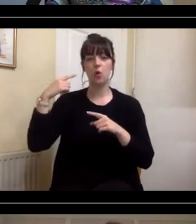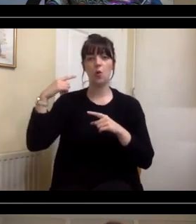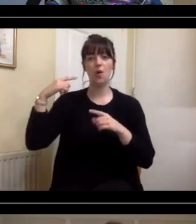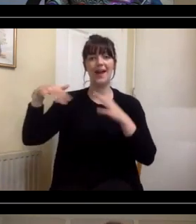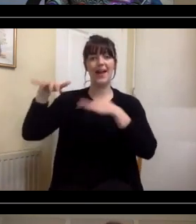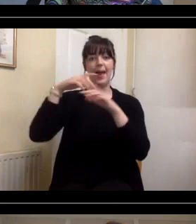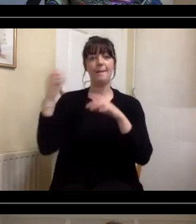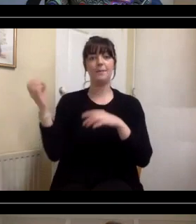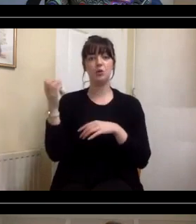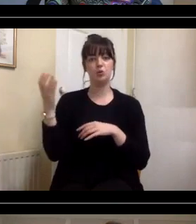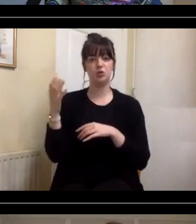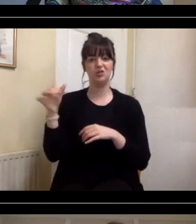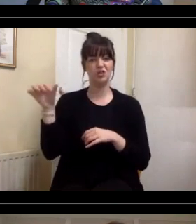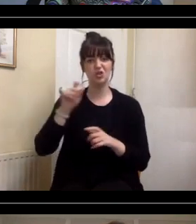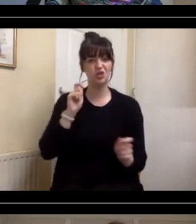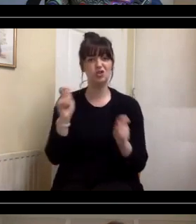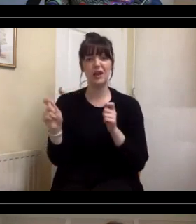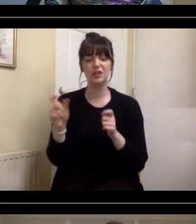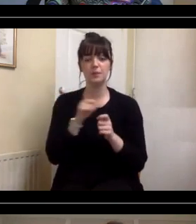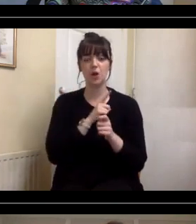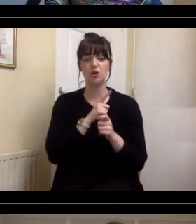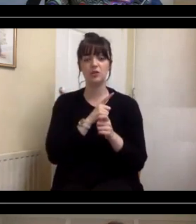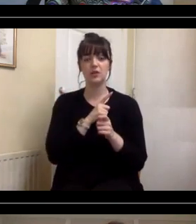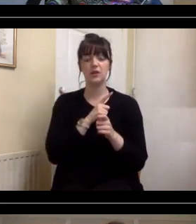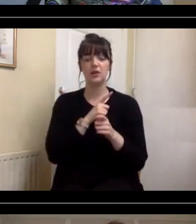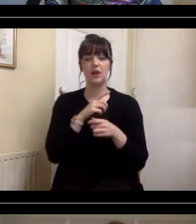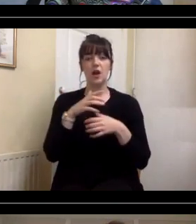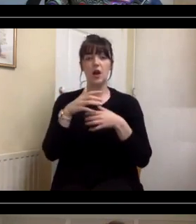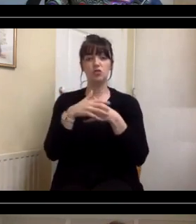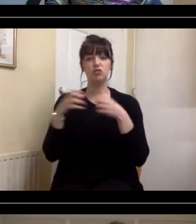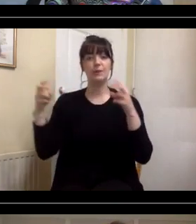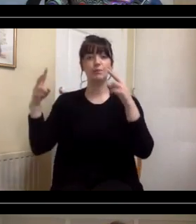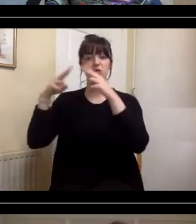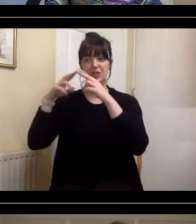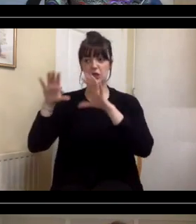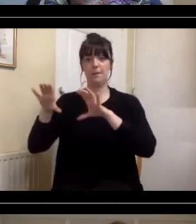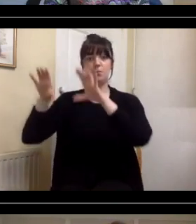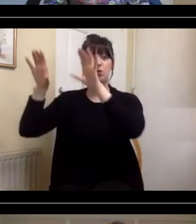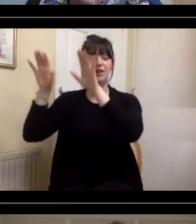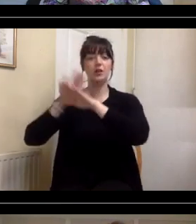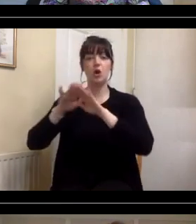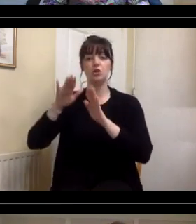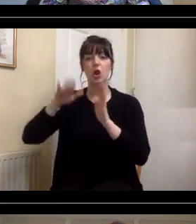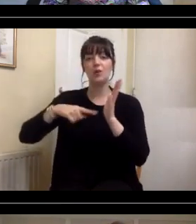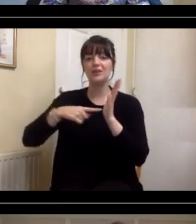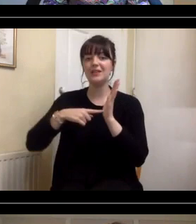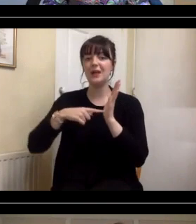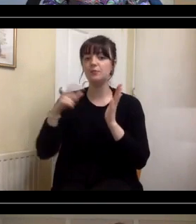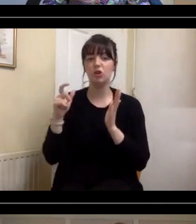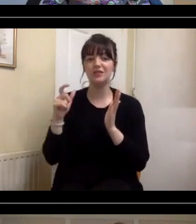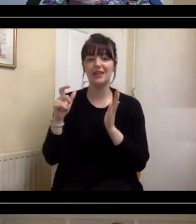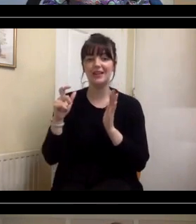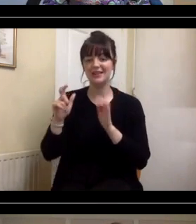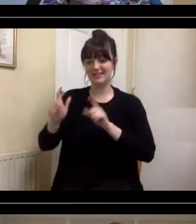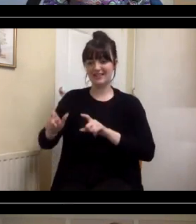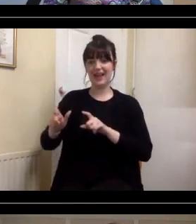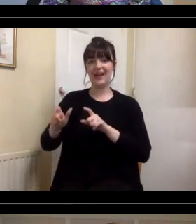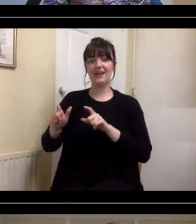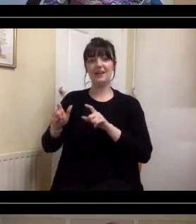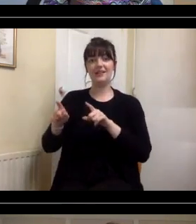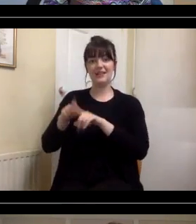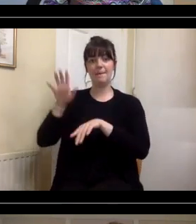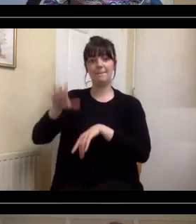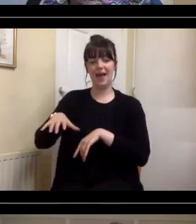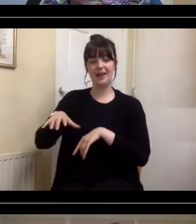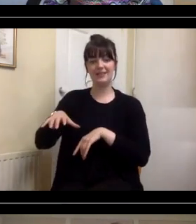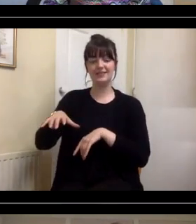that, because it's the green bridge that we're moving, not Lower Thames Crossing. So there's no expectation that it